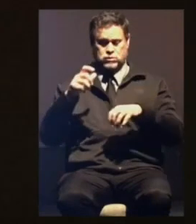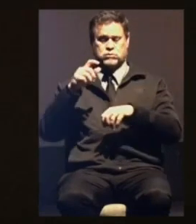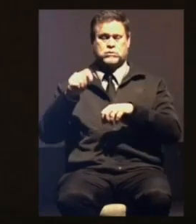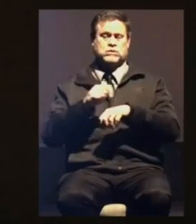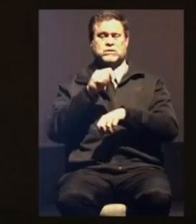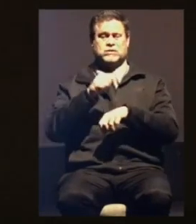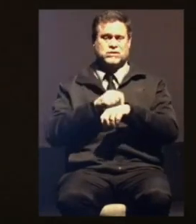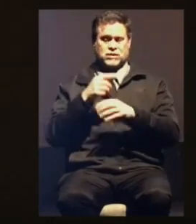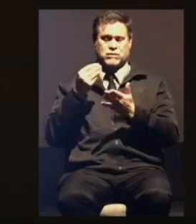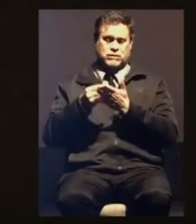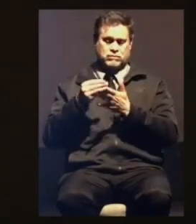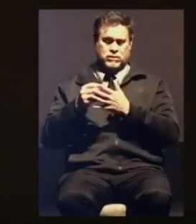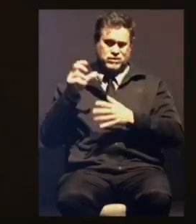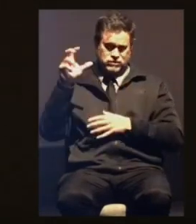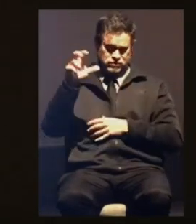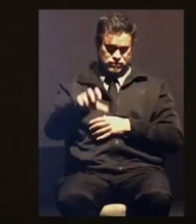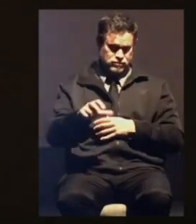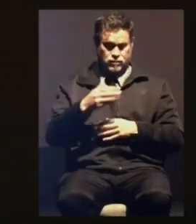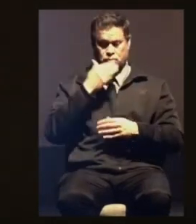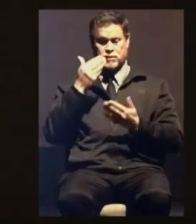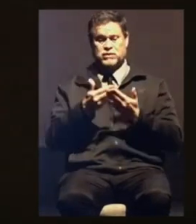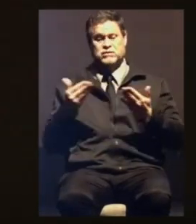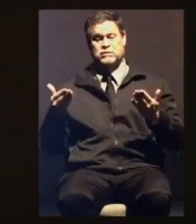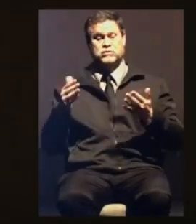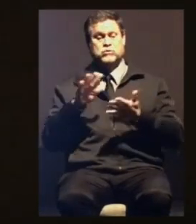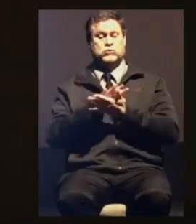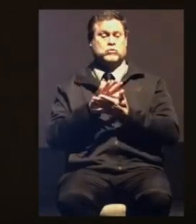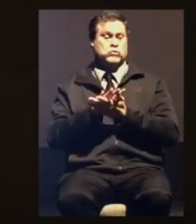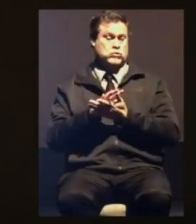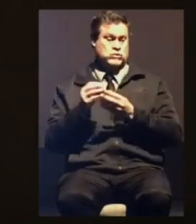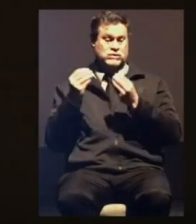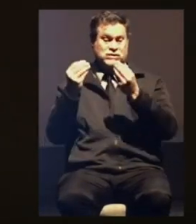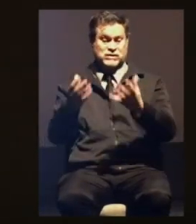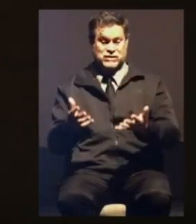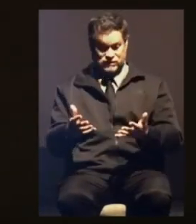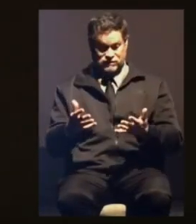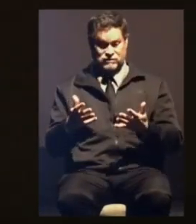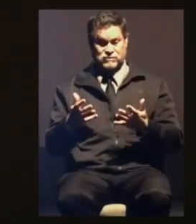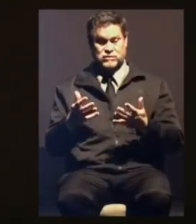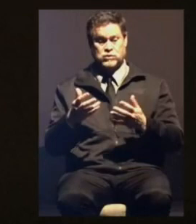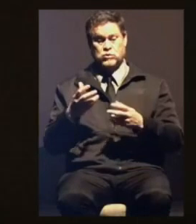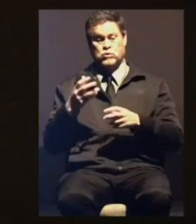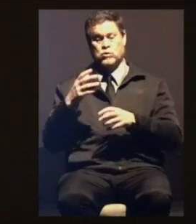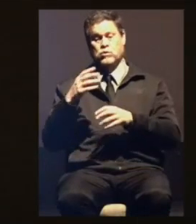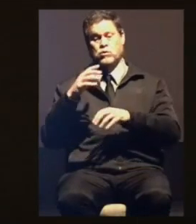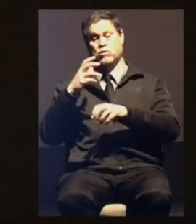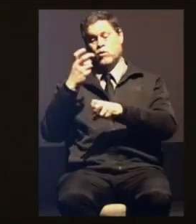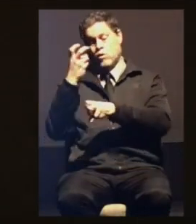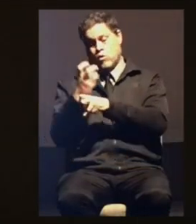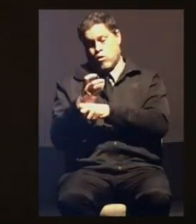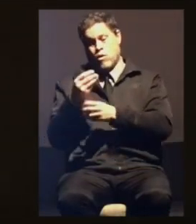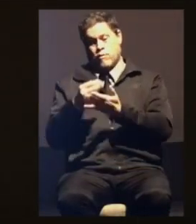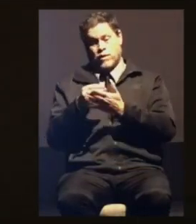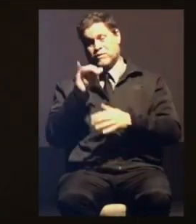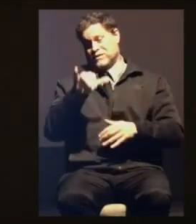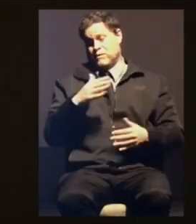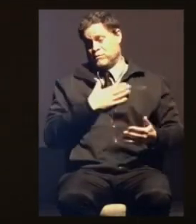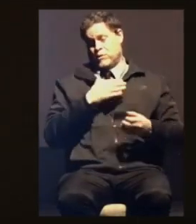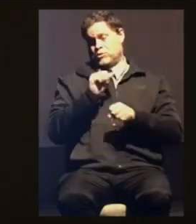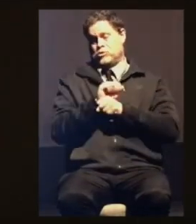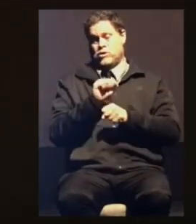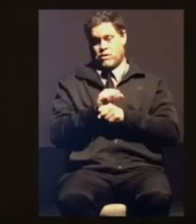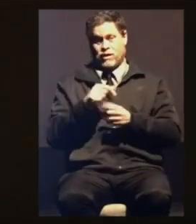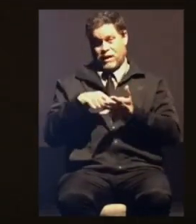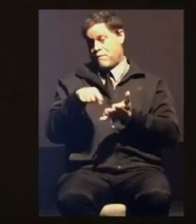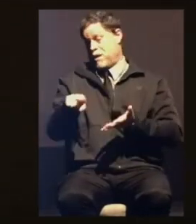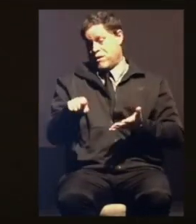it. And maybe one of the best things this school did is it went on hard money, and I say that because that was my job. So I